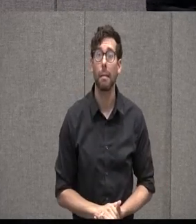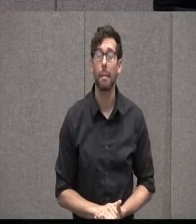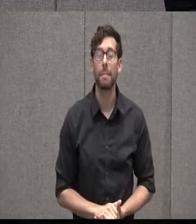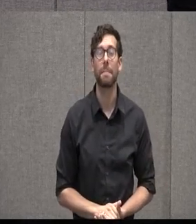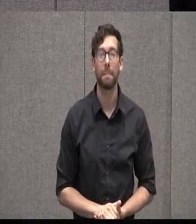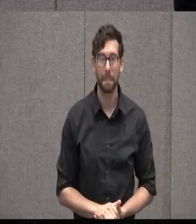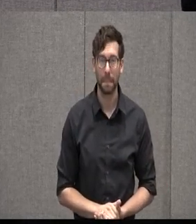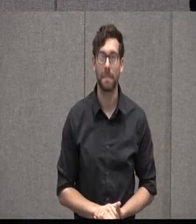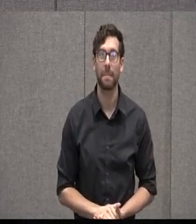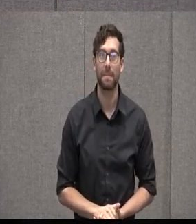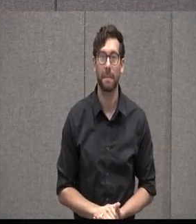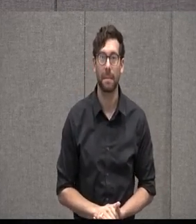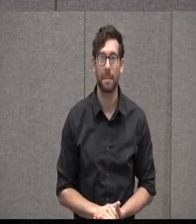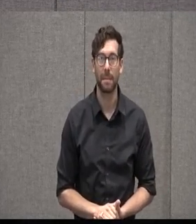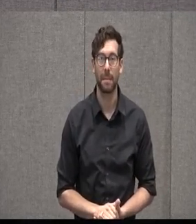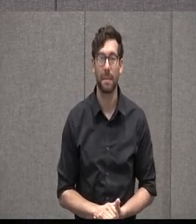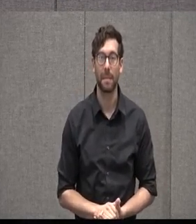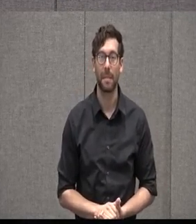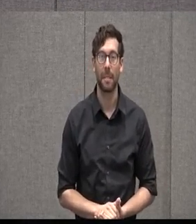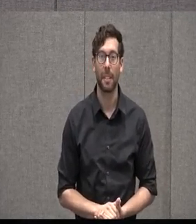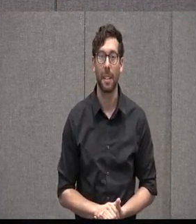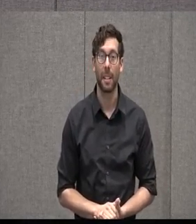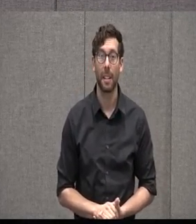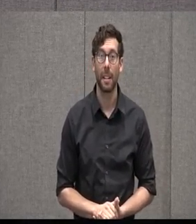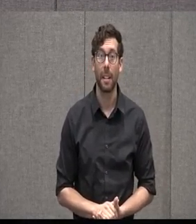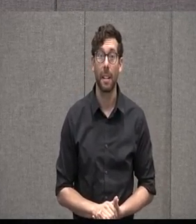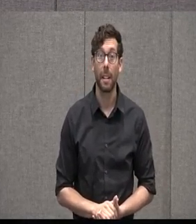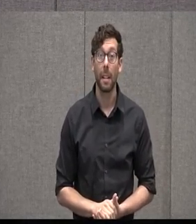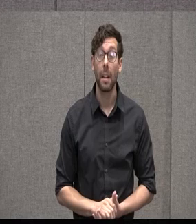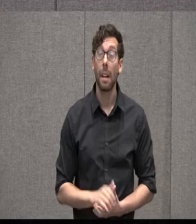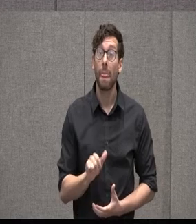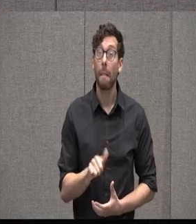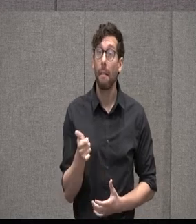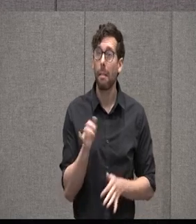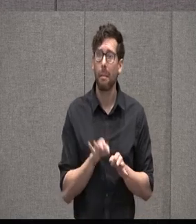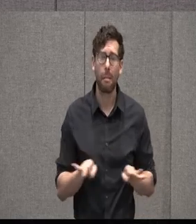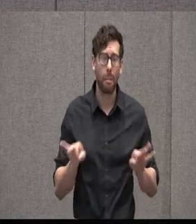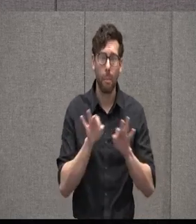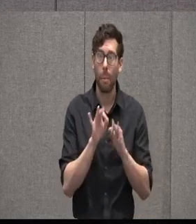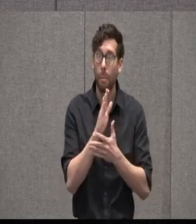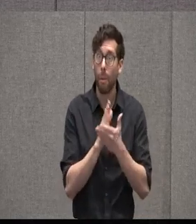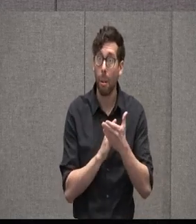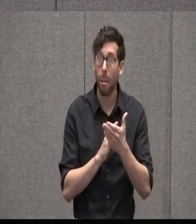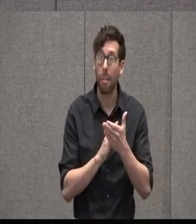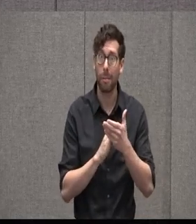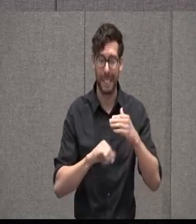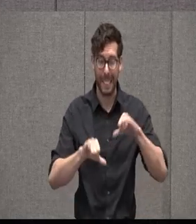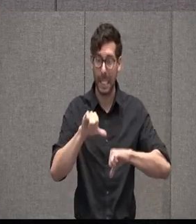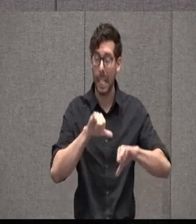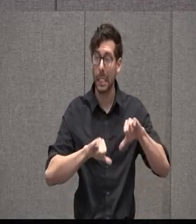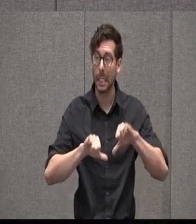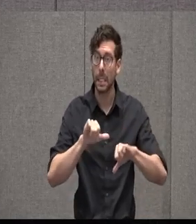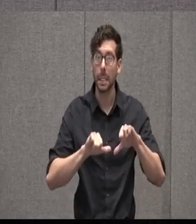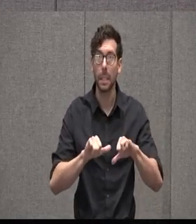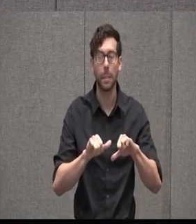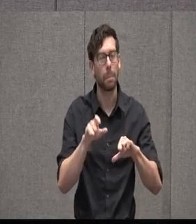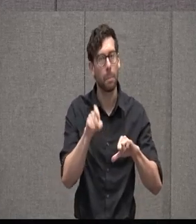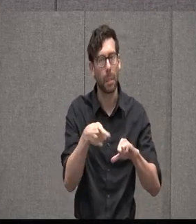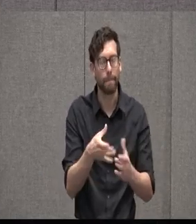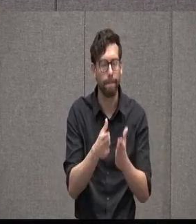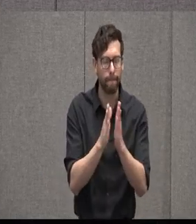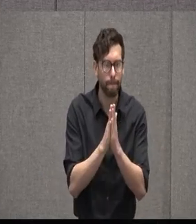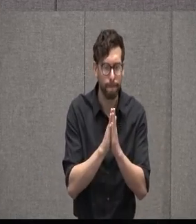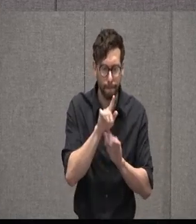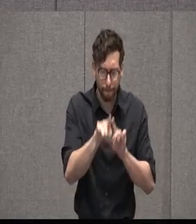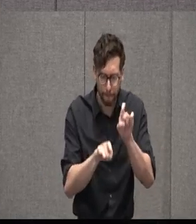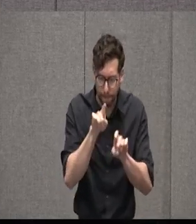Okay. The other important key part of science is asking a lot of questions. And so